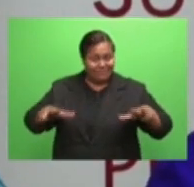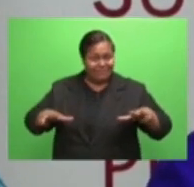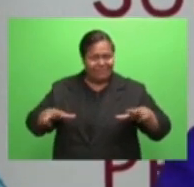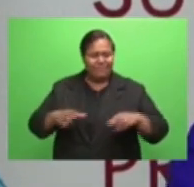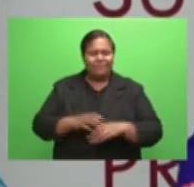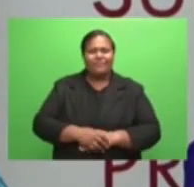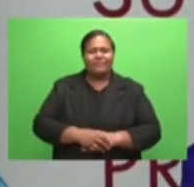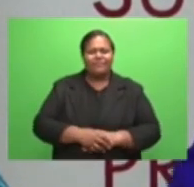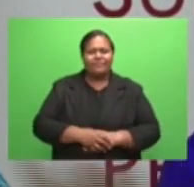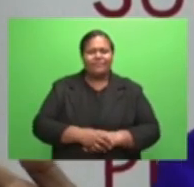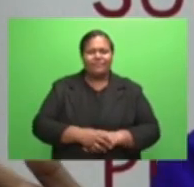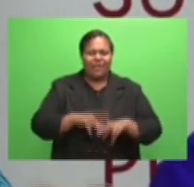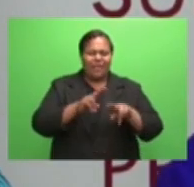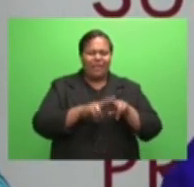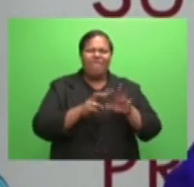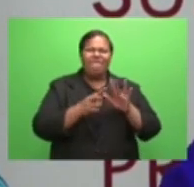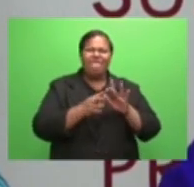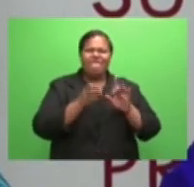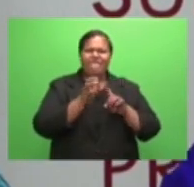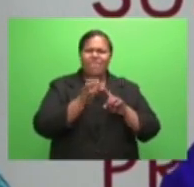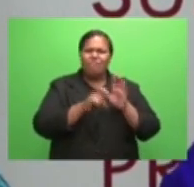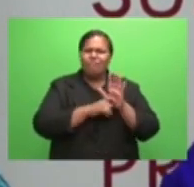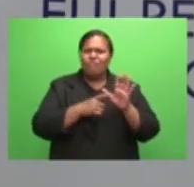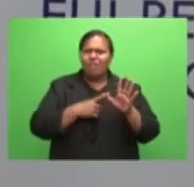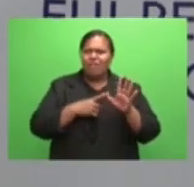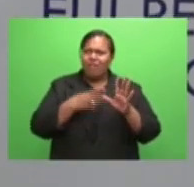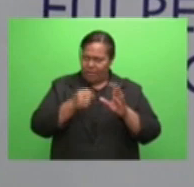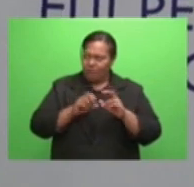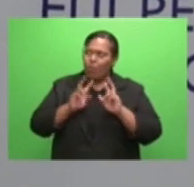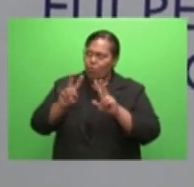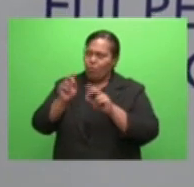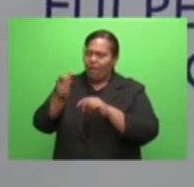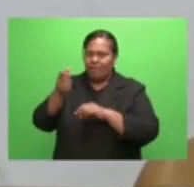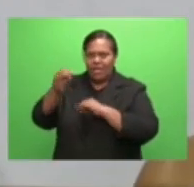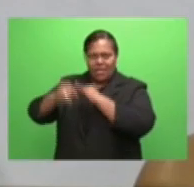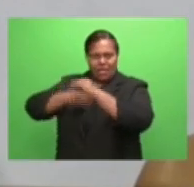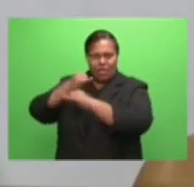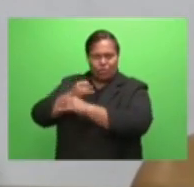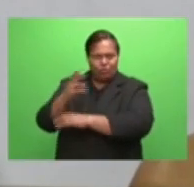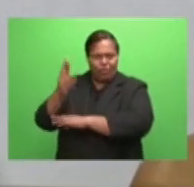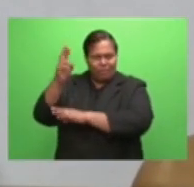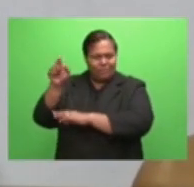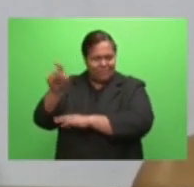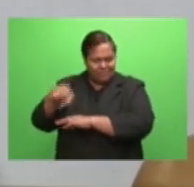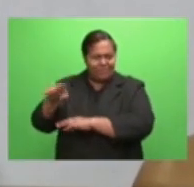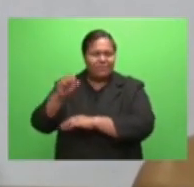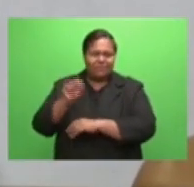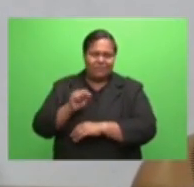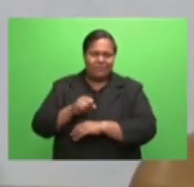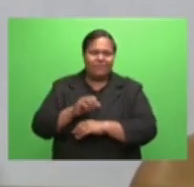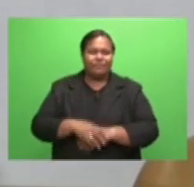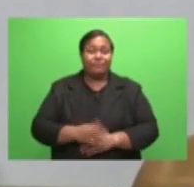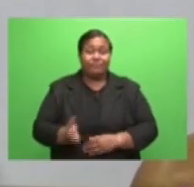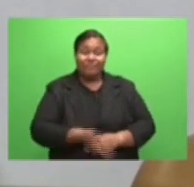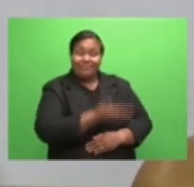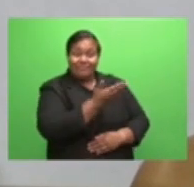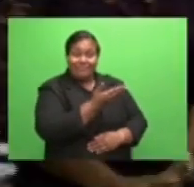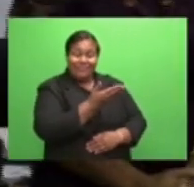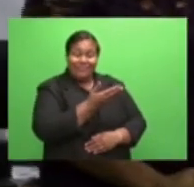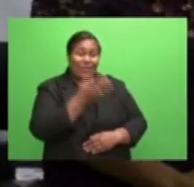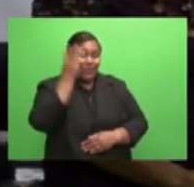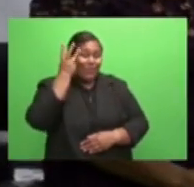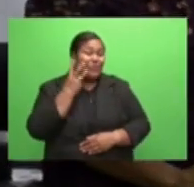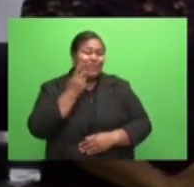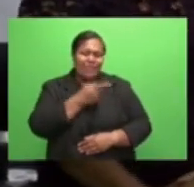also looks after the international repertoire. Board member and singer Laisa Vulokoro says the association has